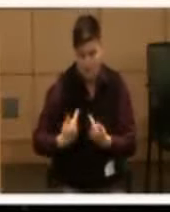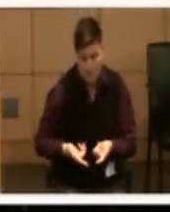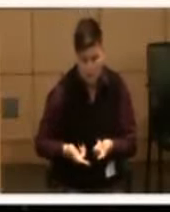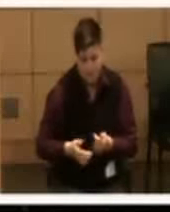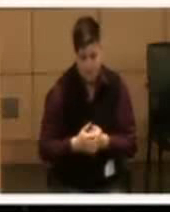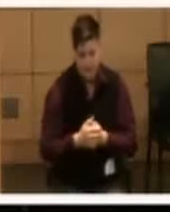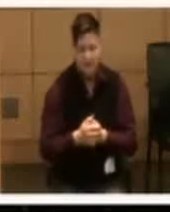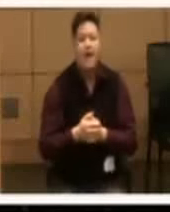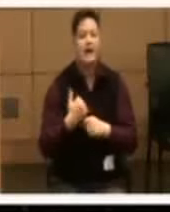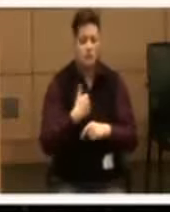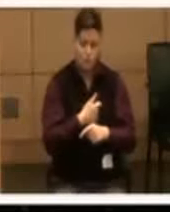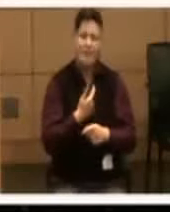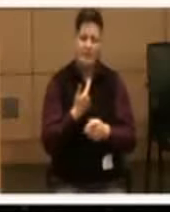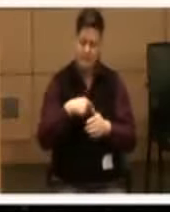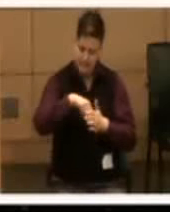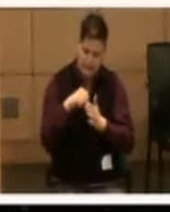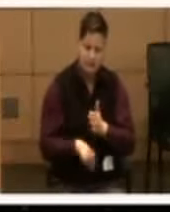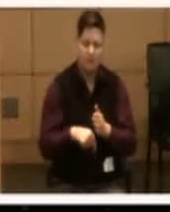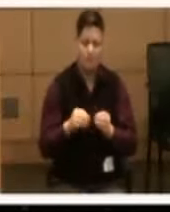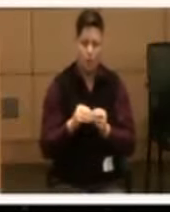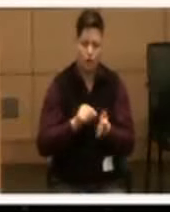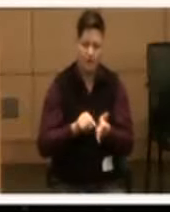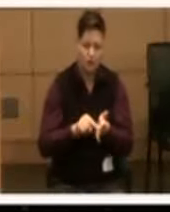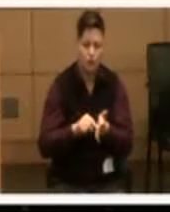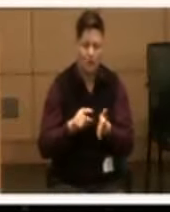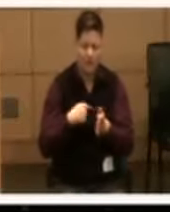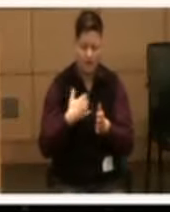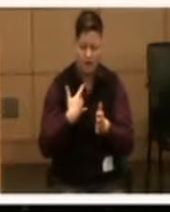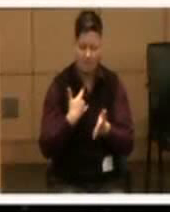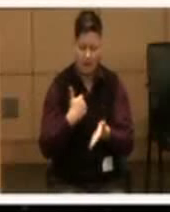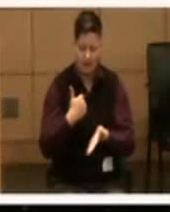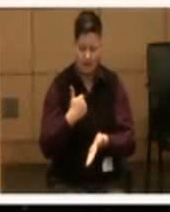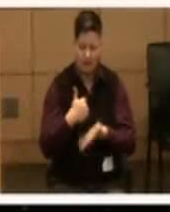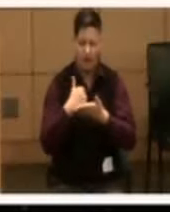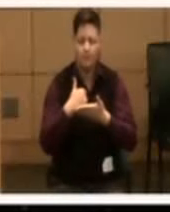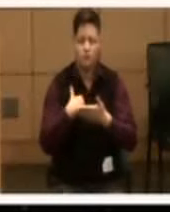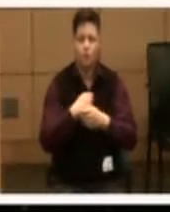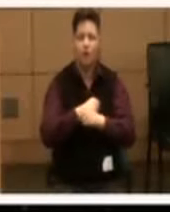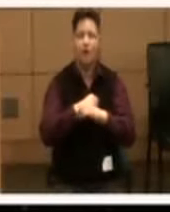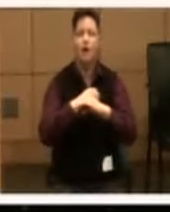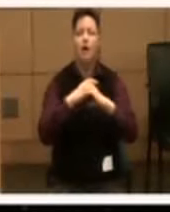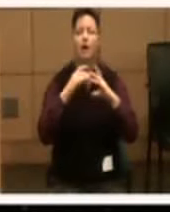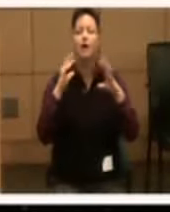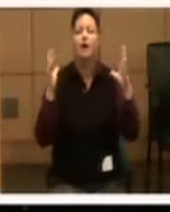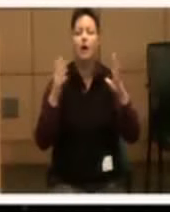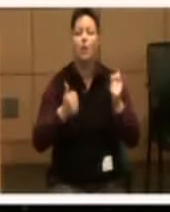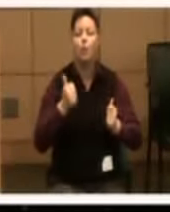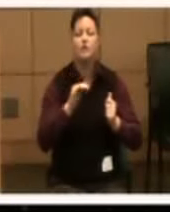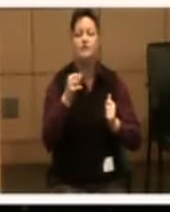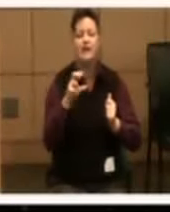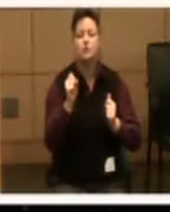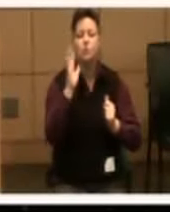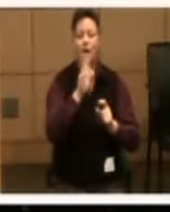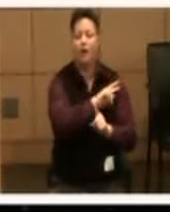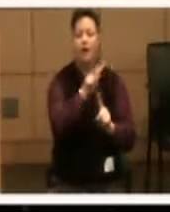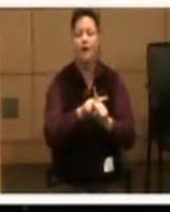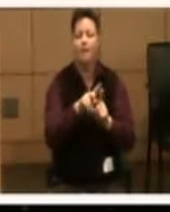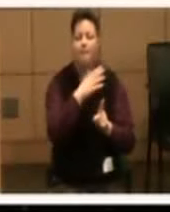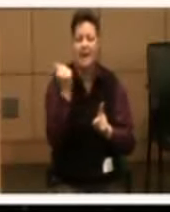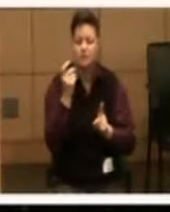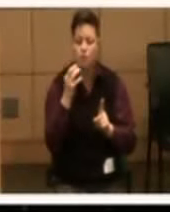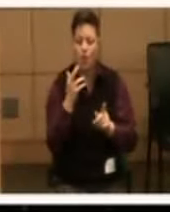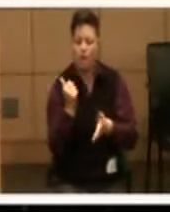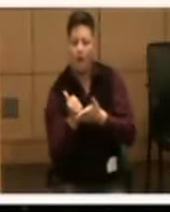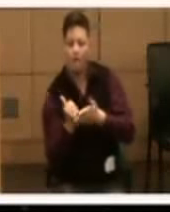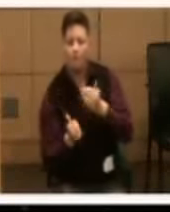with research, we'll be able to kind of hone in on those things, what factors are going to be most important for all those children.